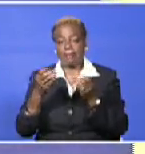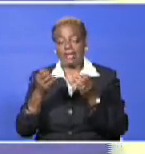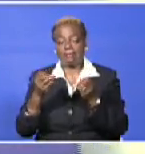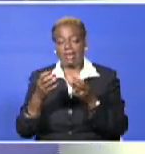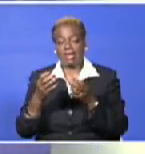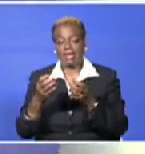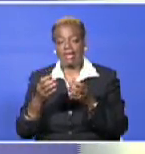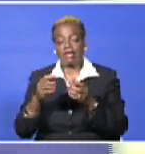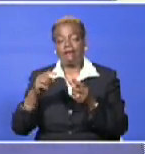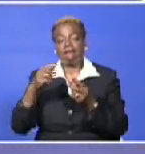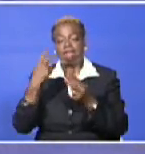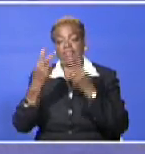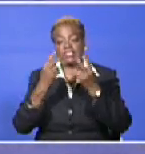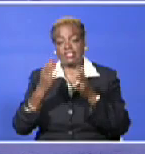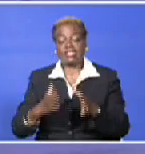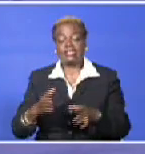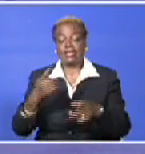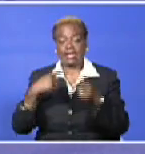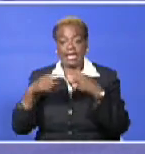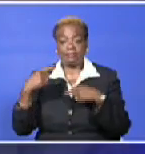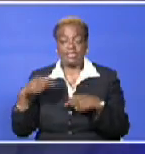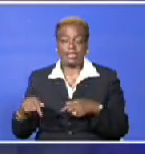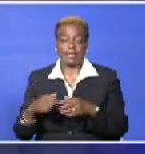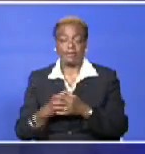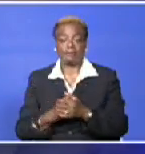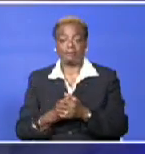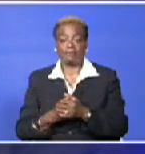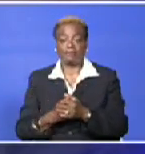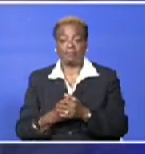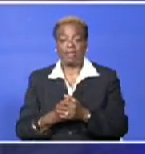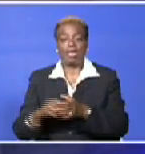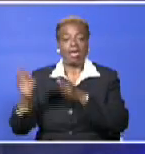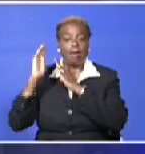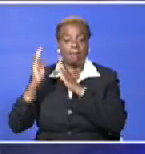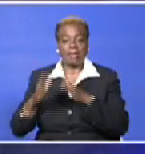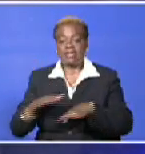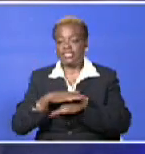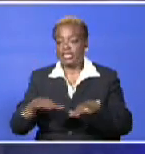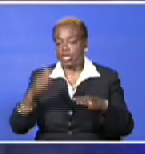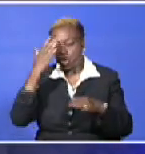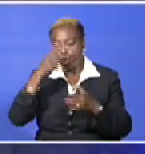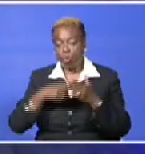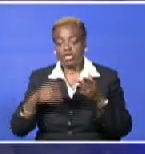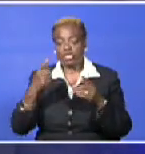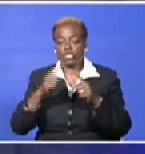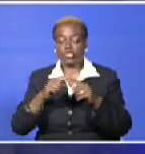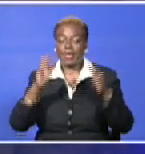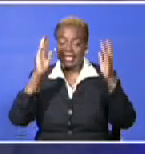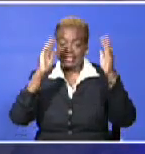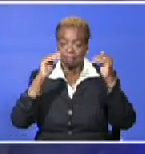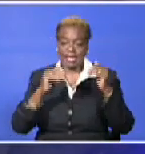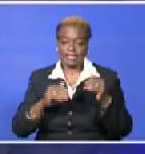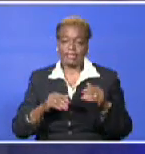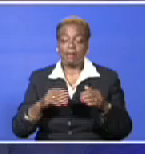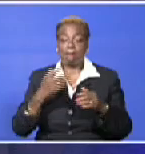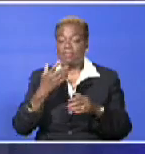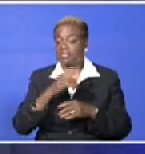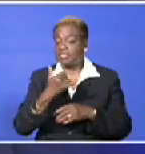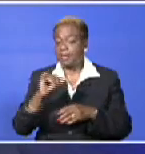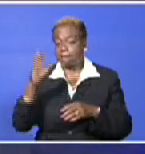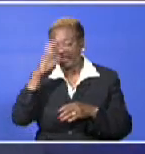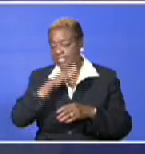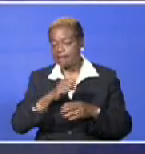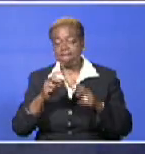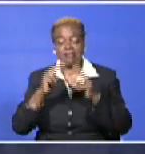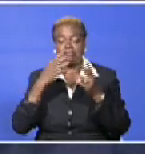what to expect, but they missed a really, really good show. A very unique experience, and I guess maybe if it comes back here next year, get more Bahamians involved.